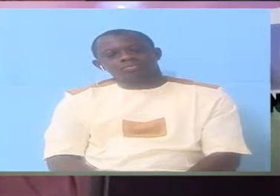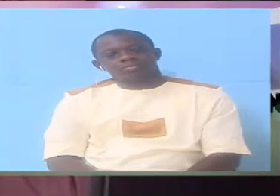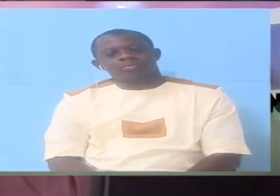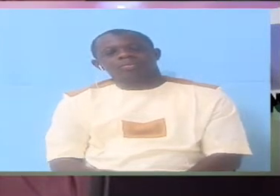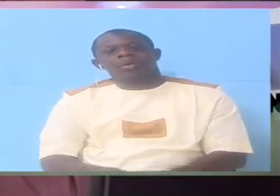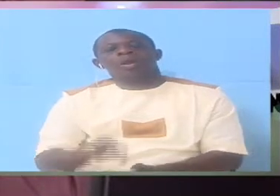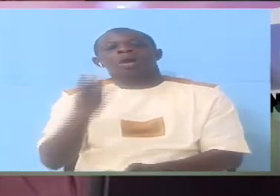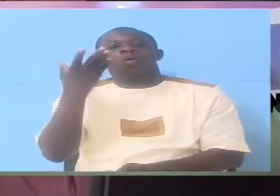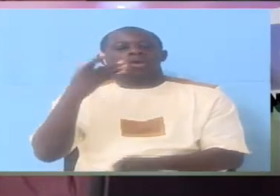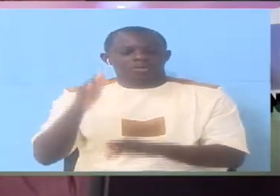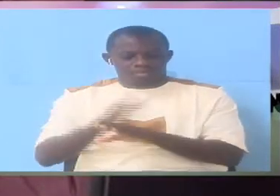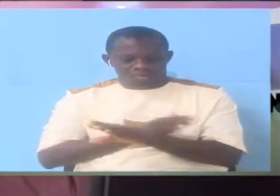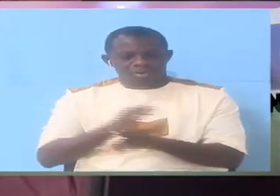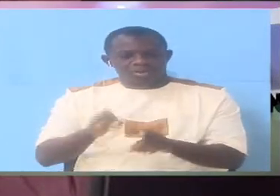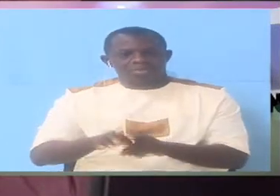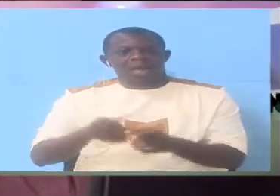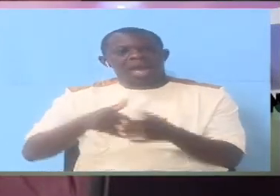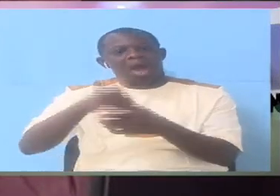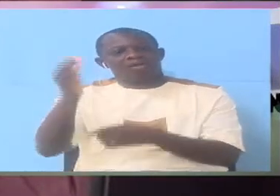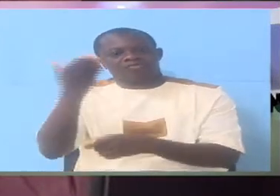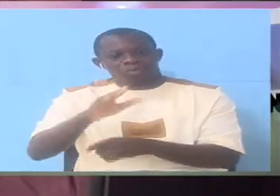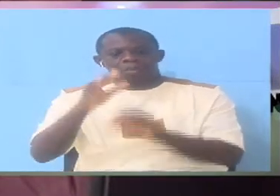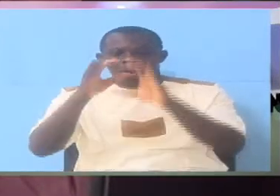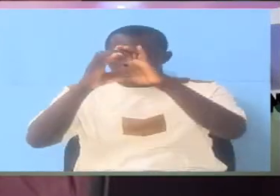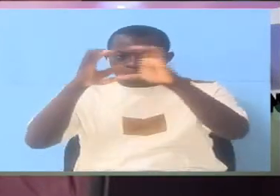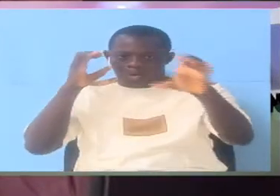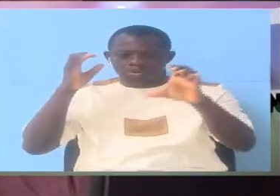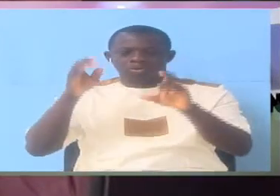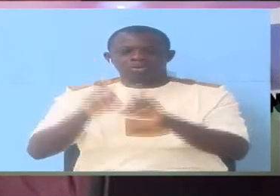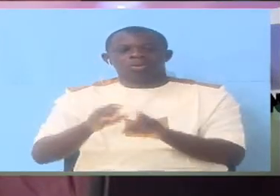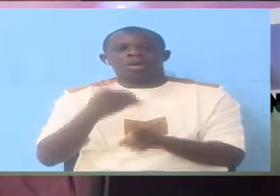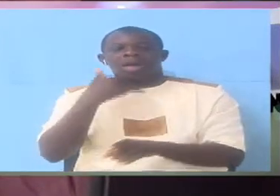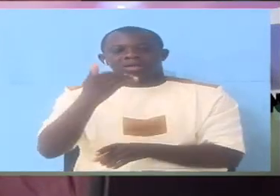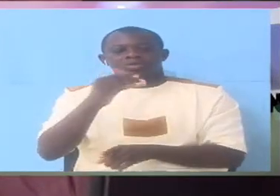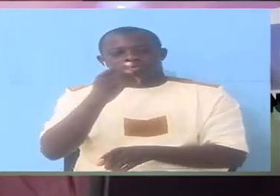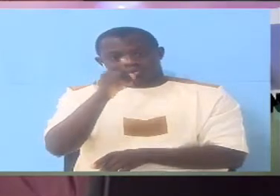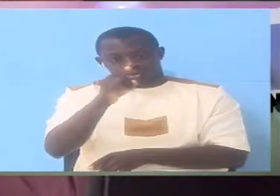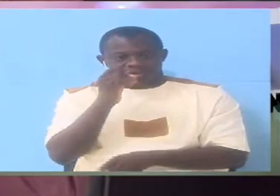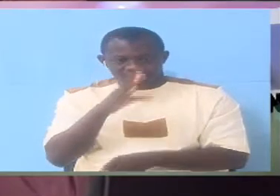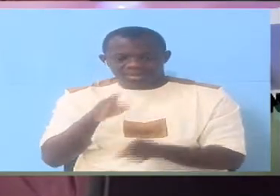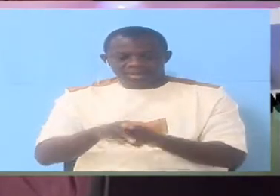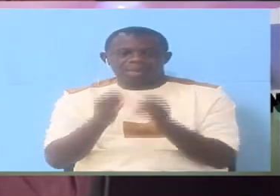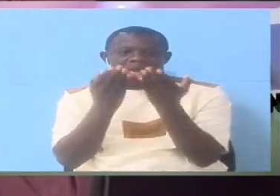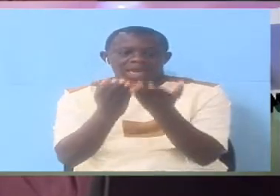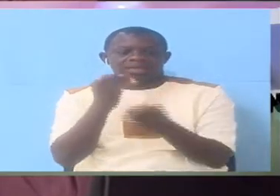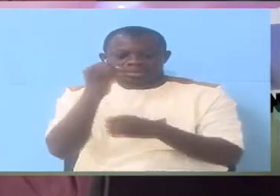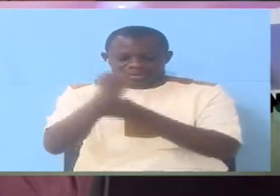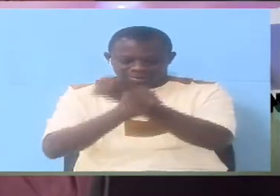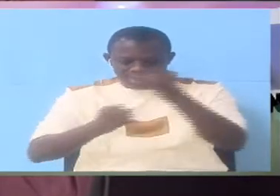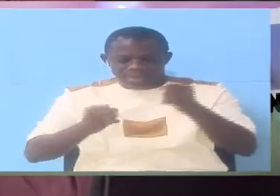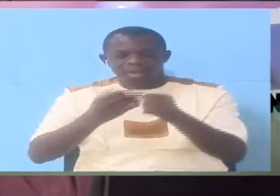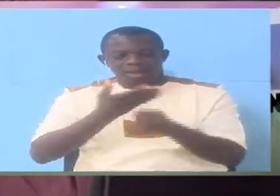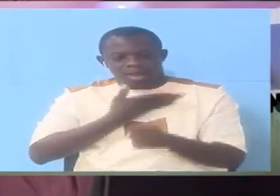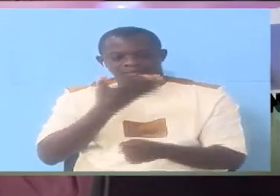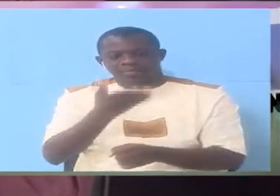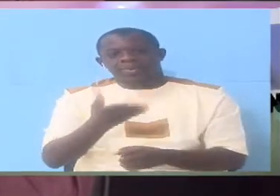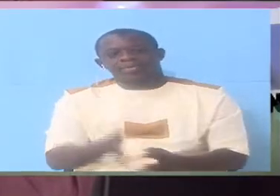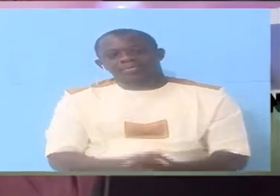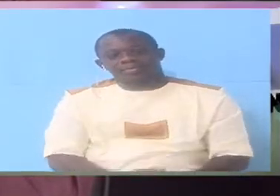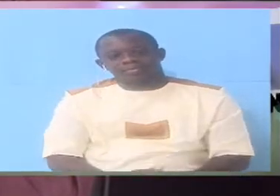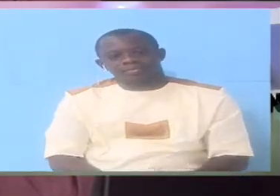When they were being brought down from the bus, when you were asked, you said your hands were tied. Left alone, I